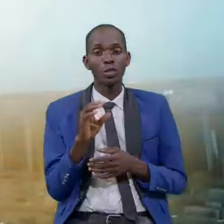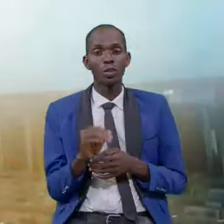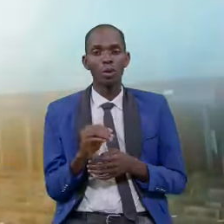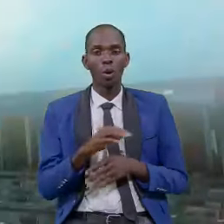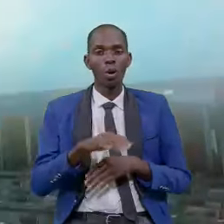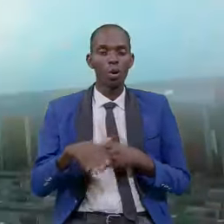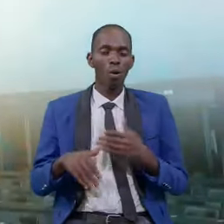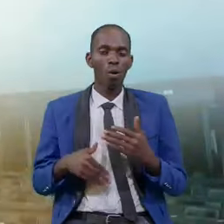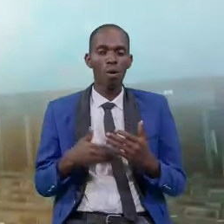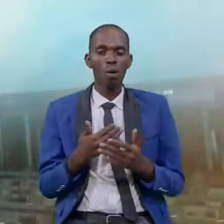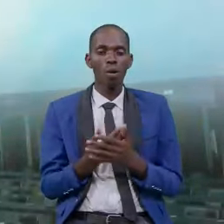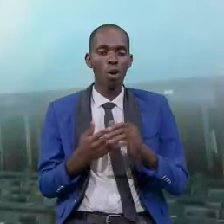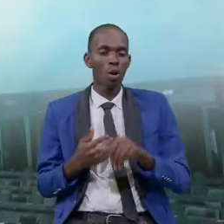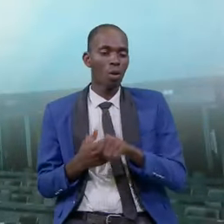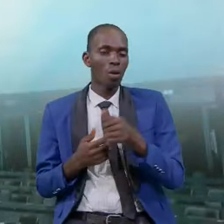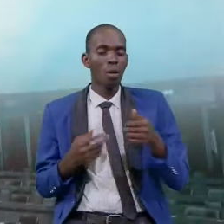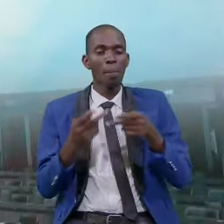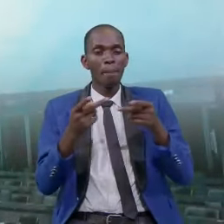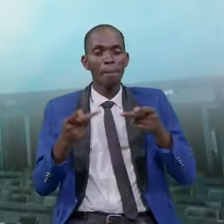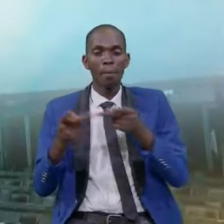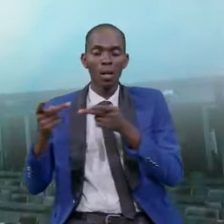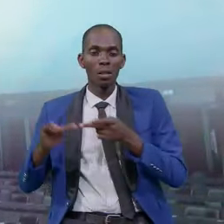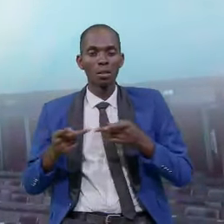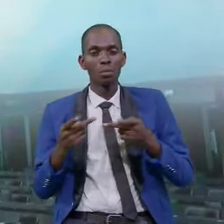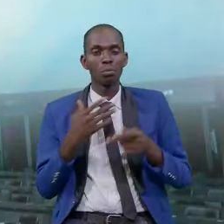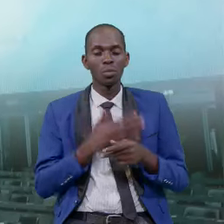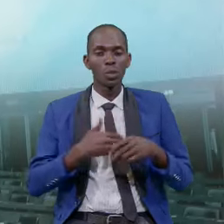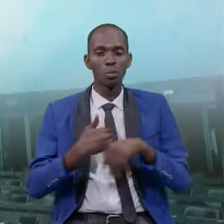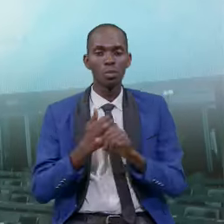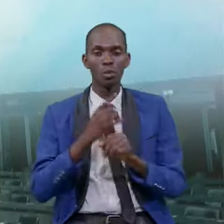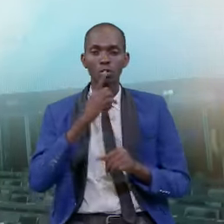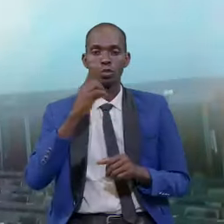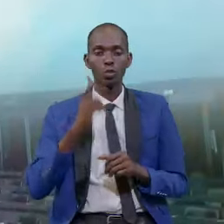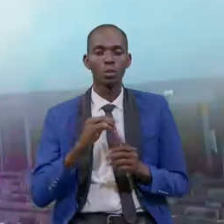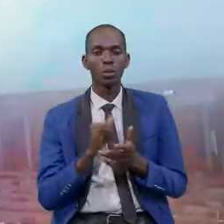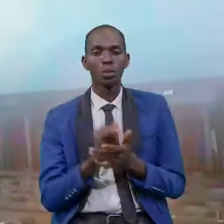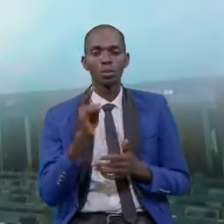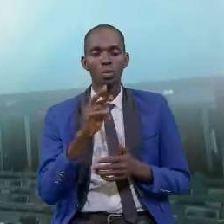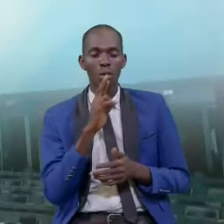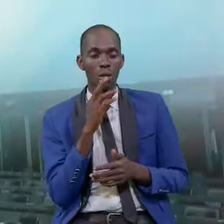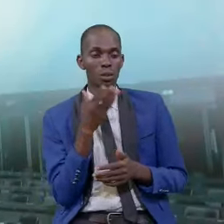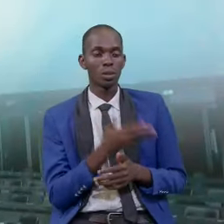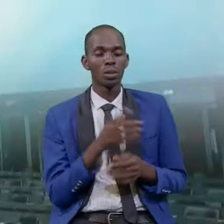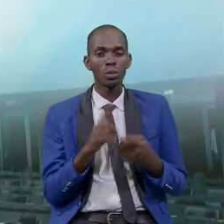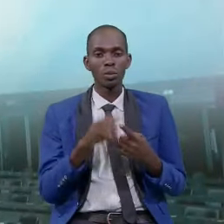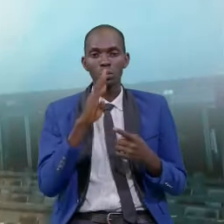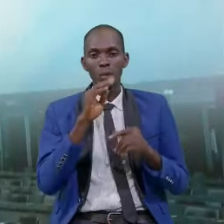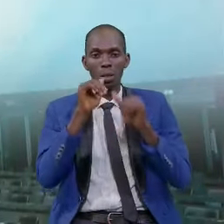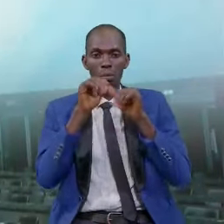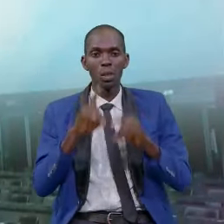other locations, please ensure that you are there to be blessed by God.